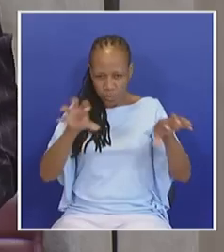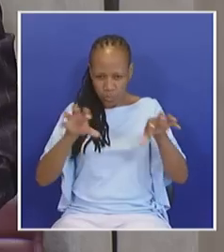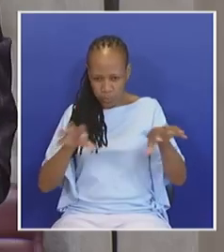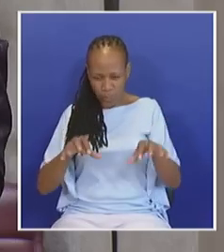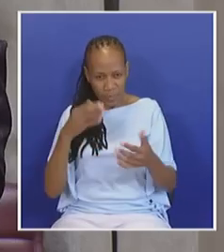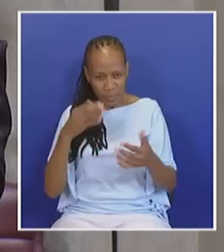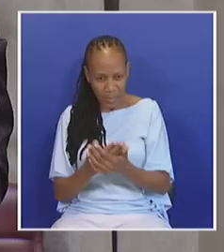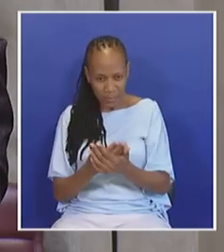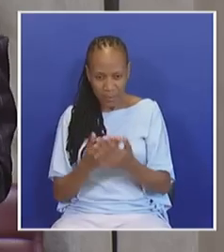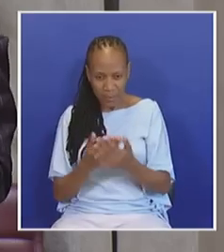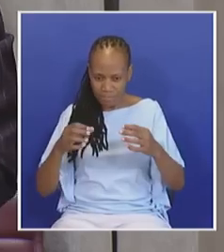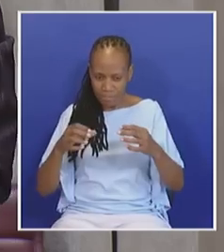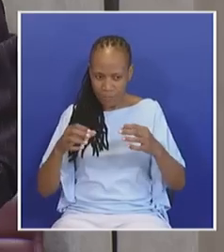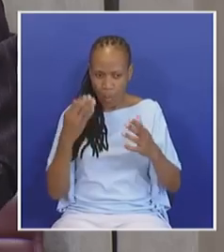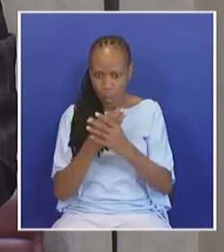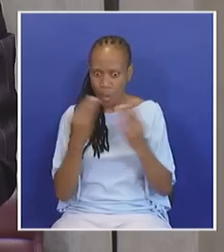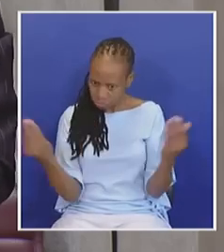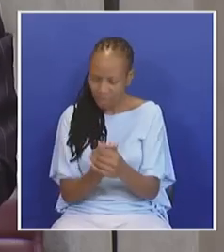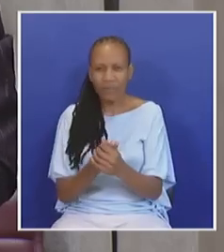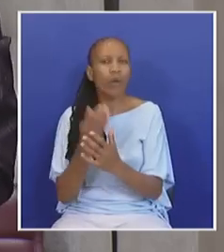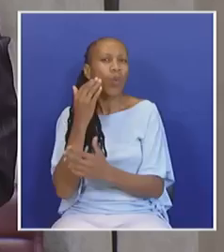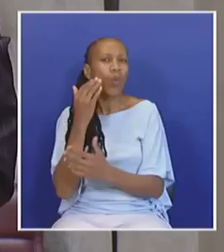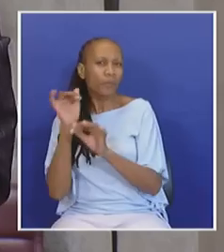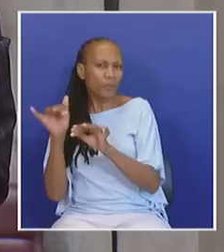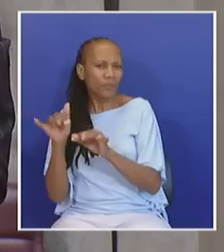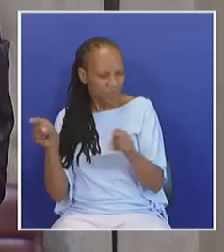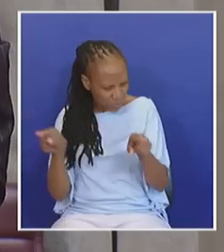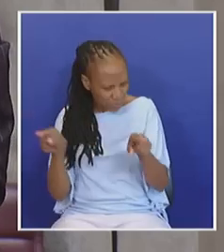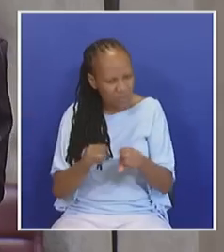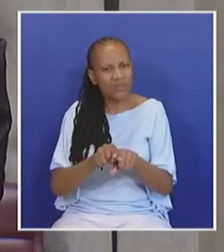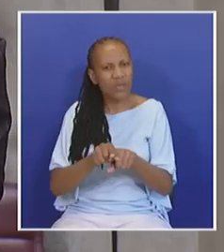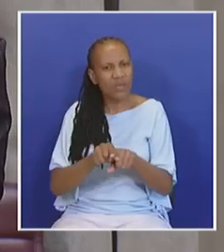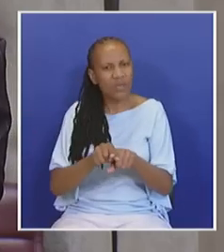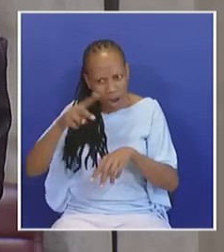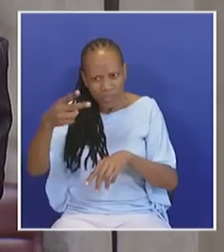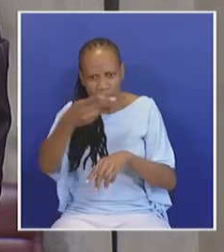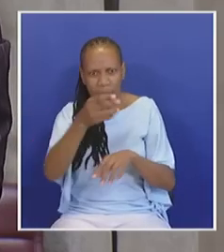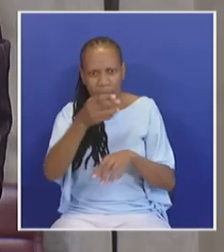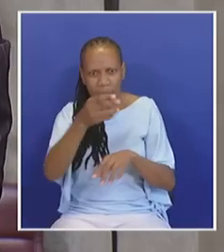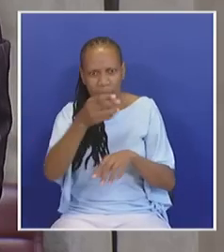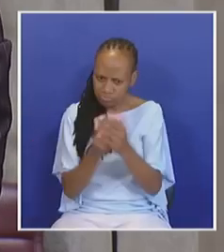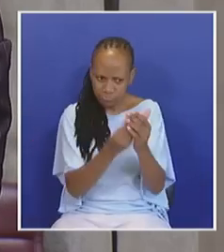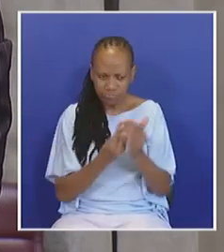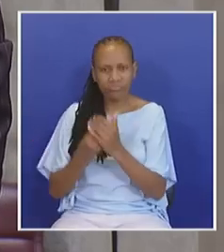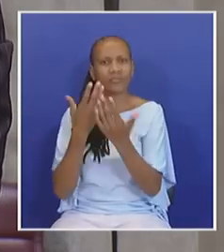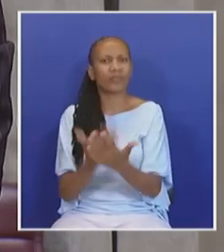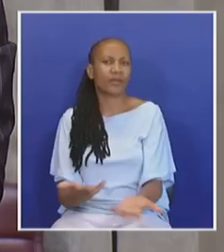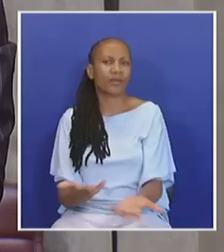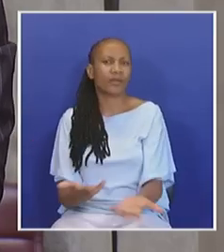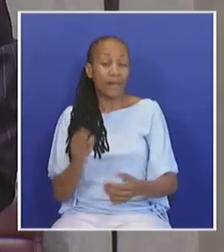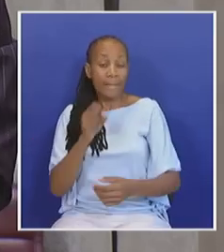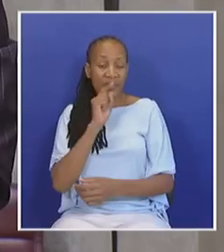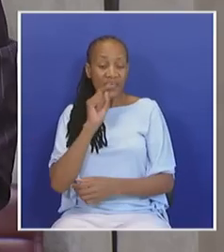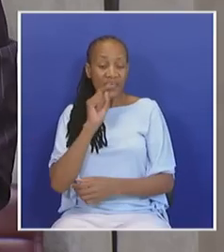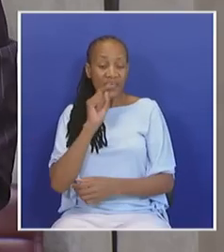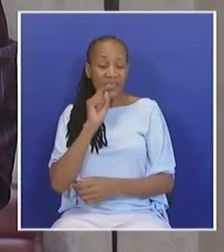to coexist with whites, they must do so in a way which does not disturb white hegemony. By right of their position at the top of the